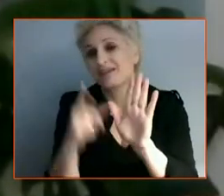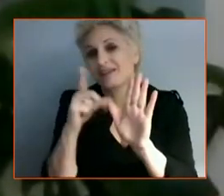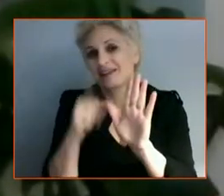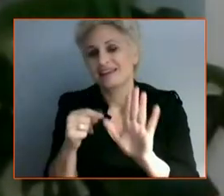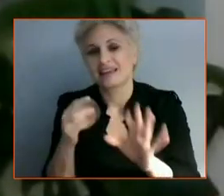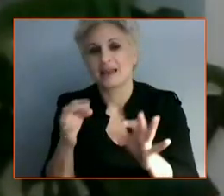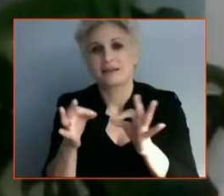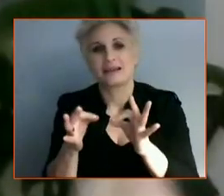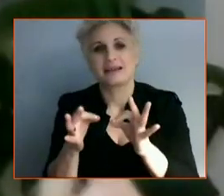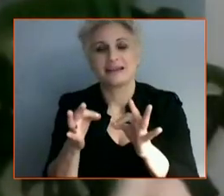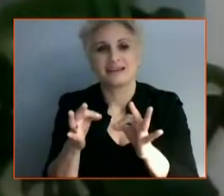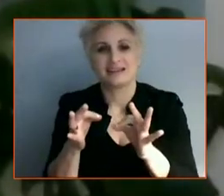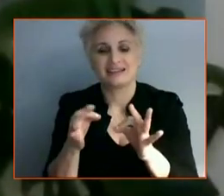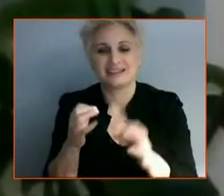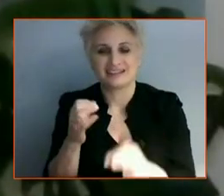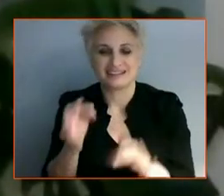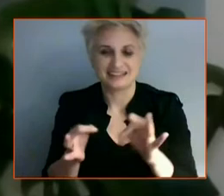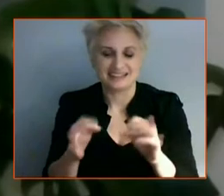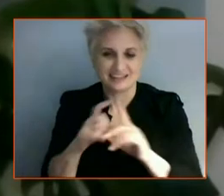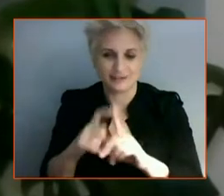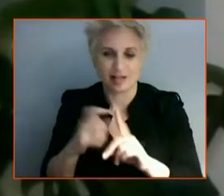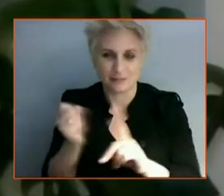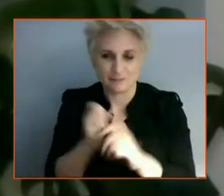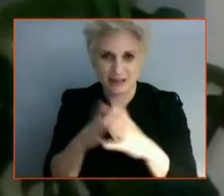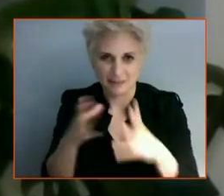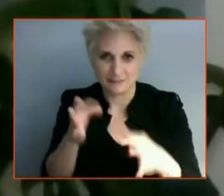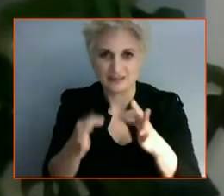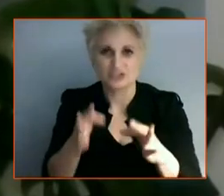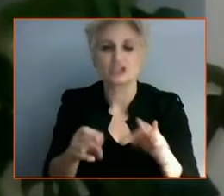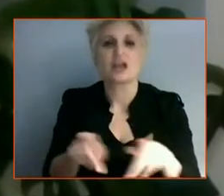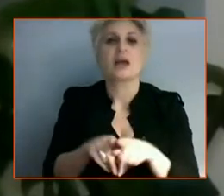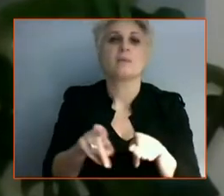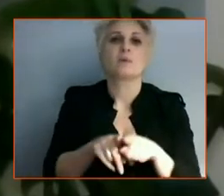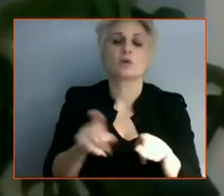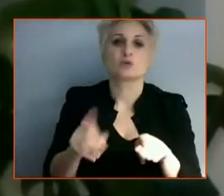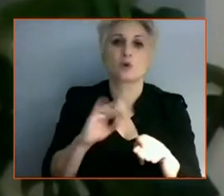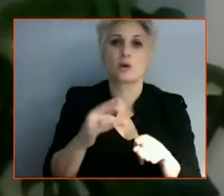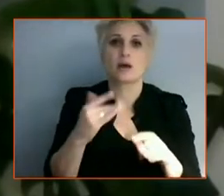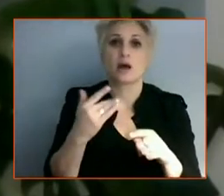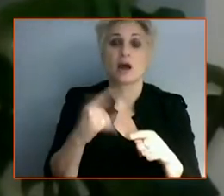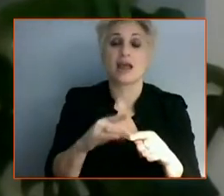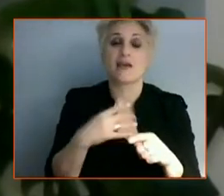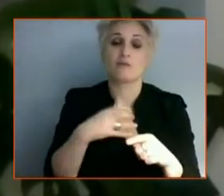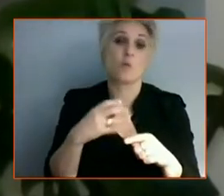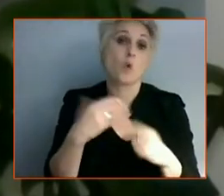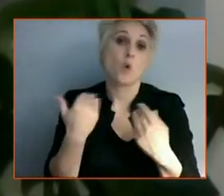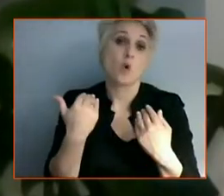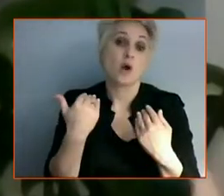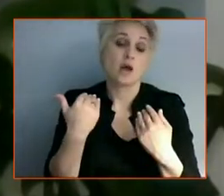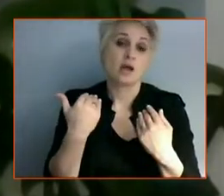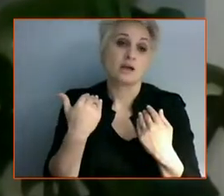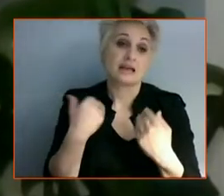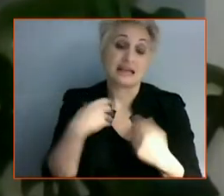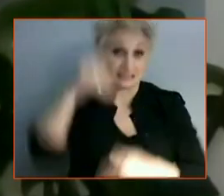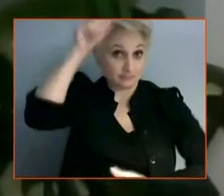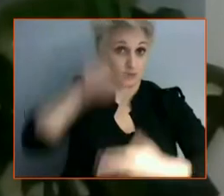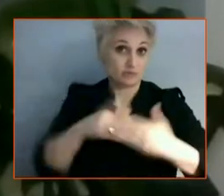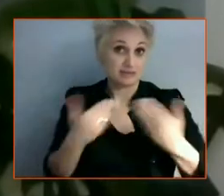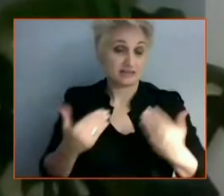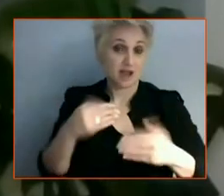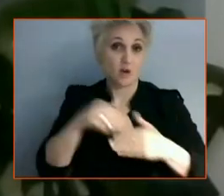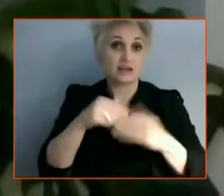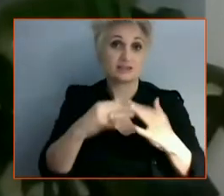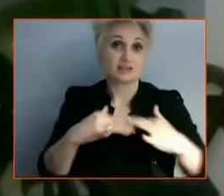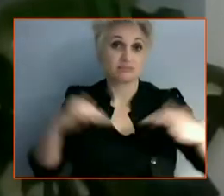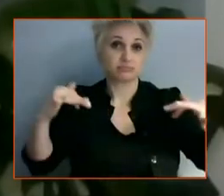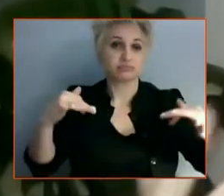know, my limited, but a whole lot more than I had 3 years ago, experience inside parliaments and the kind of vote structure